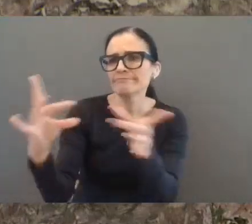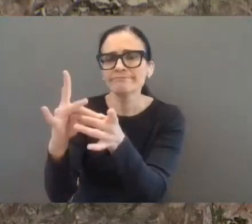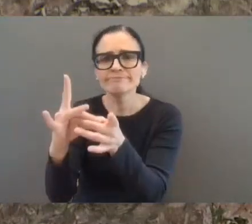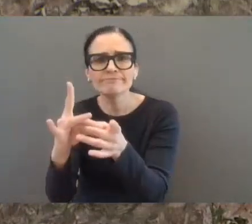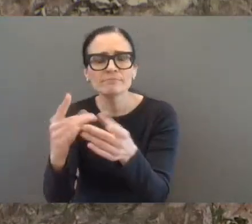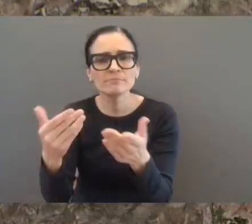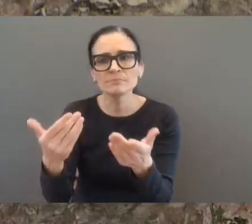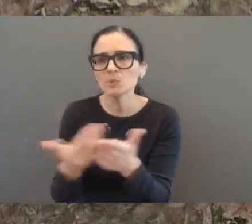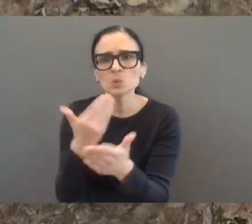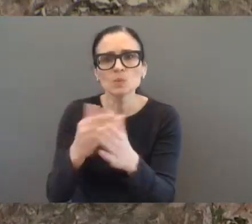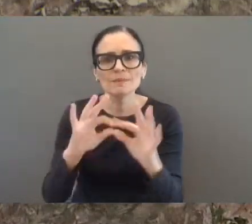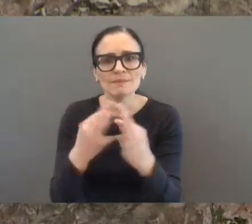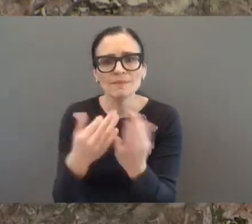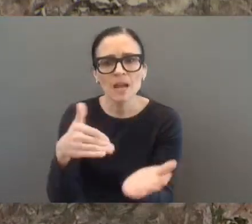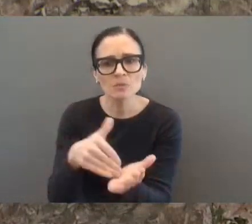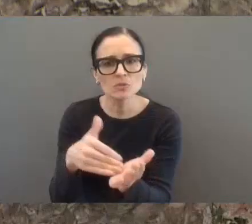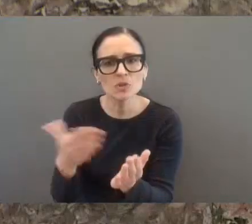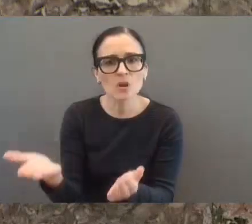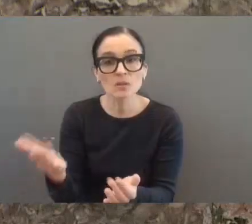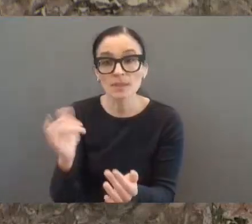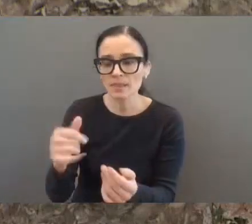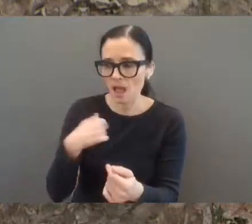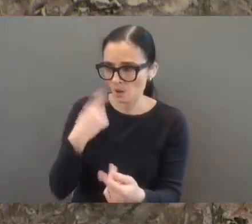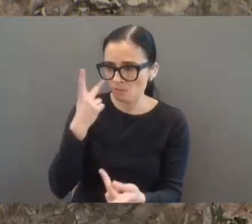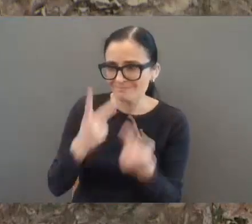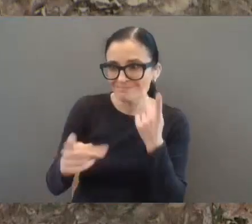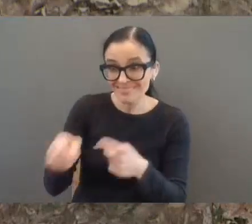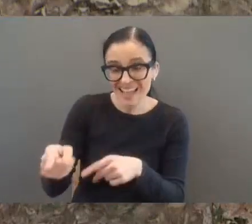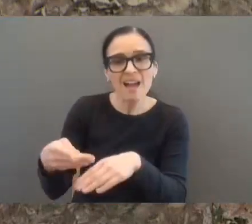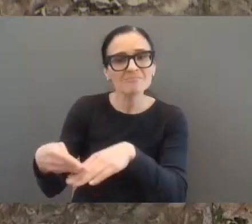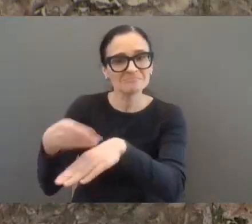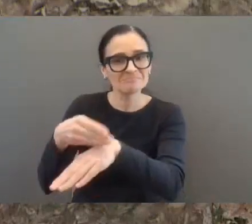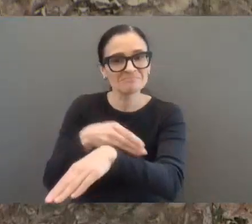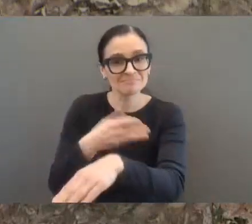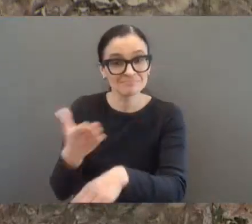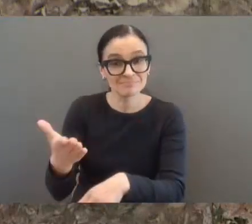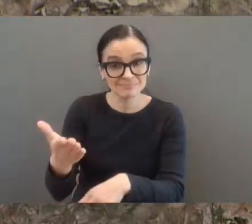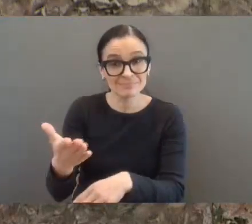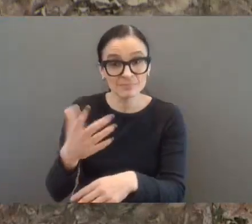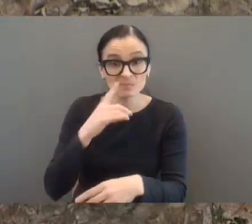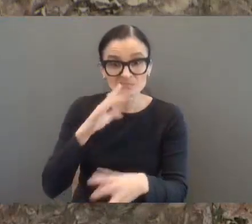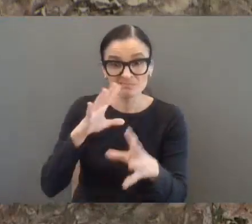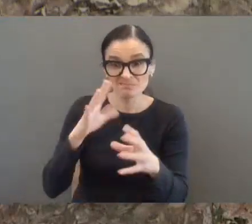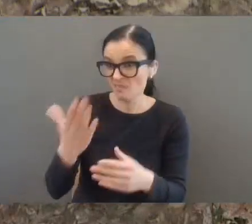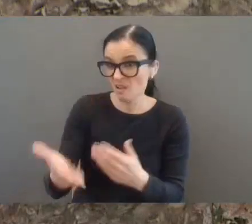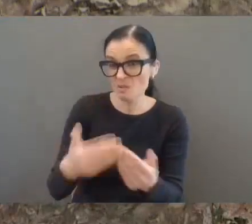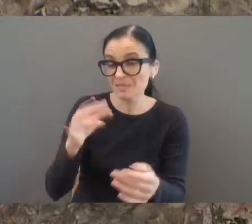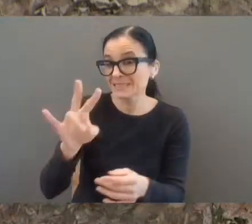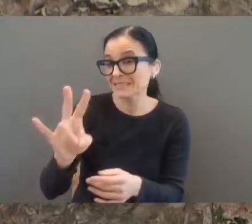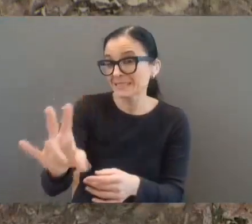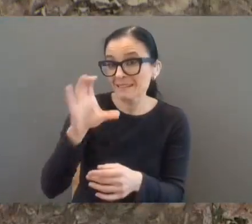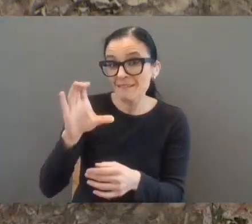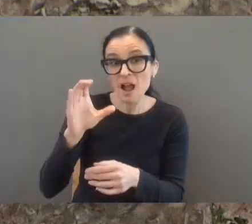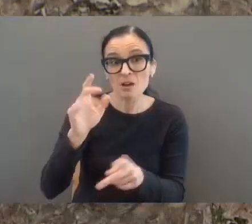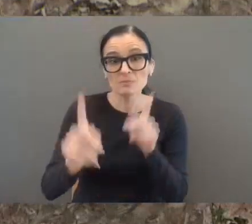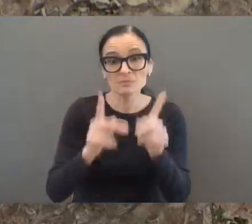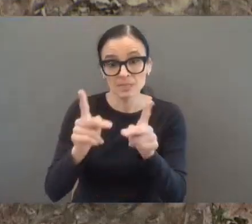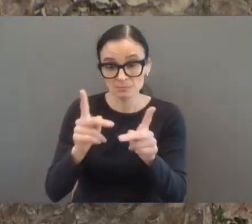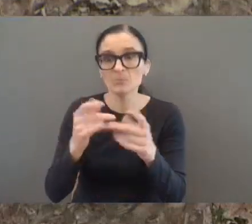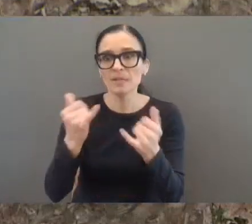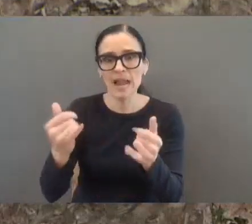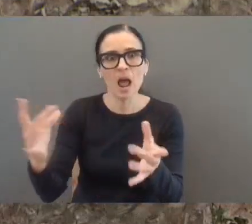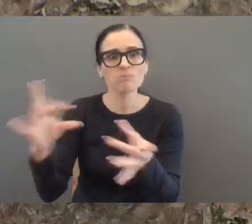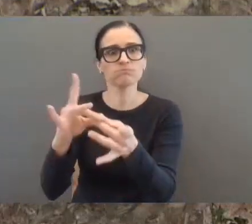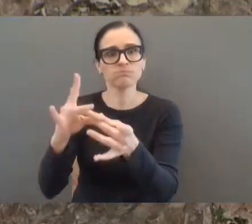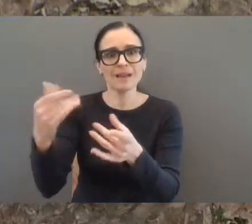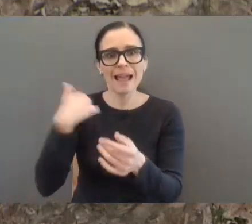people, almost 700 people a day now being attached to a primary care physician. to remove or to lessen the likelihood of needing